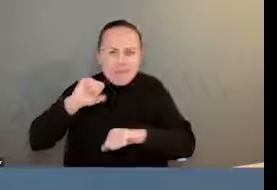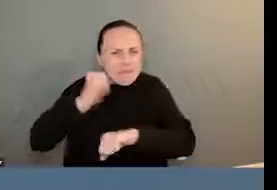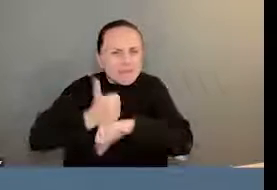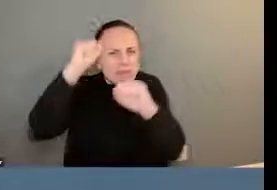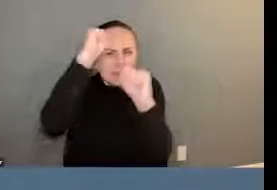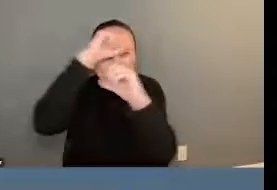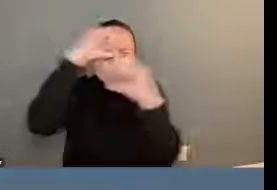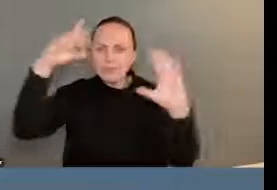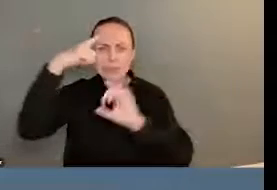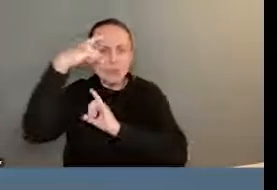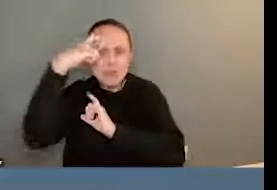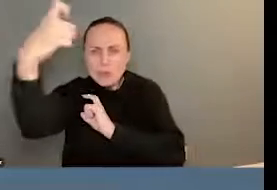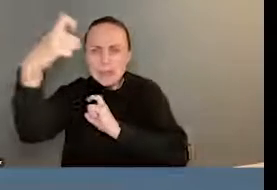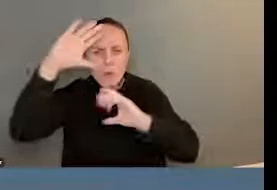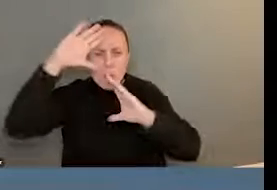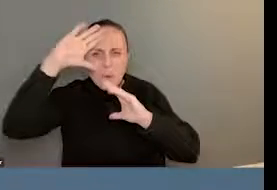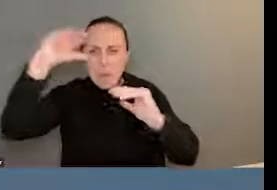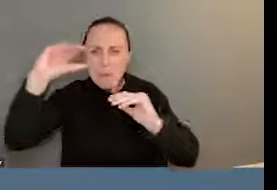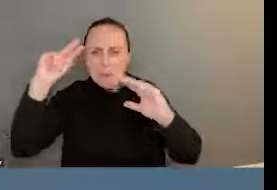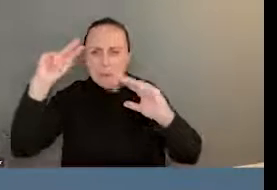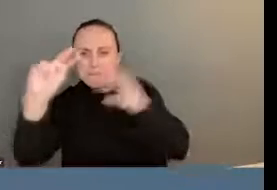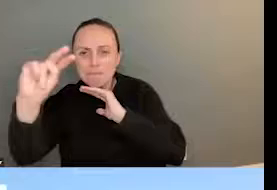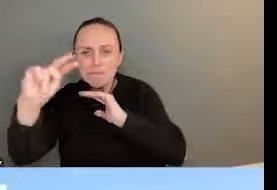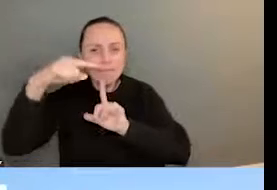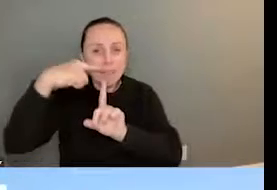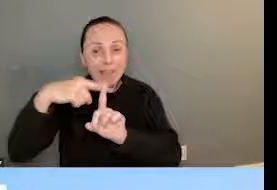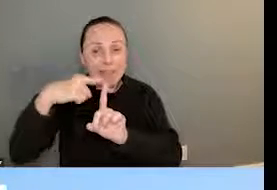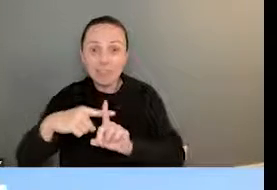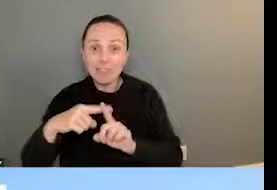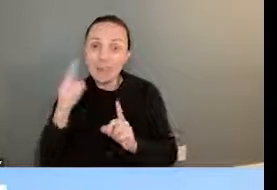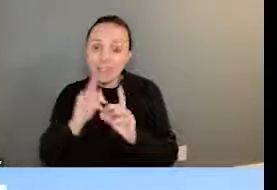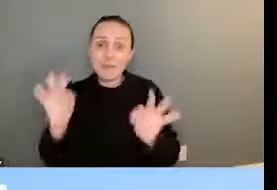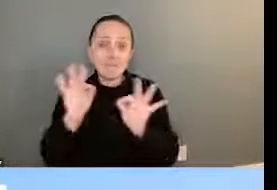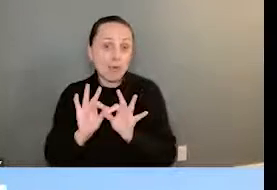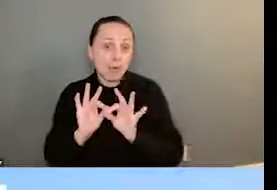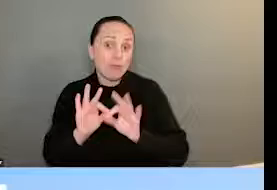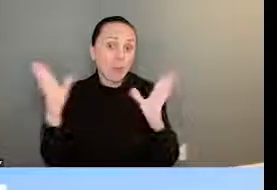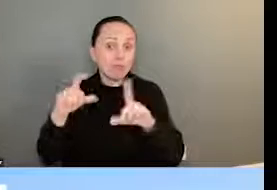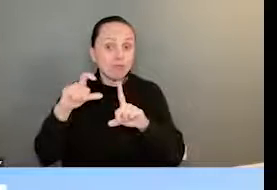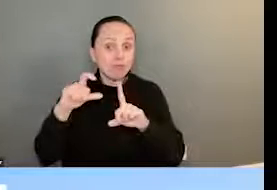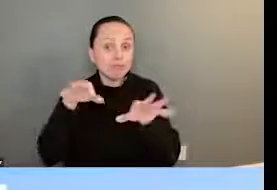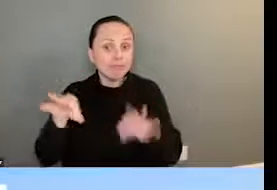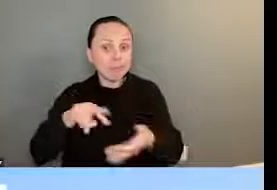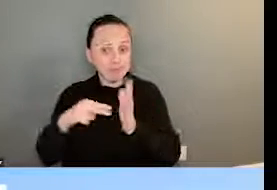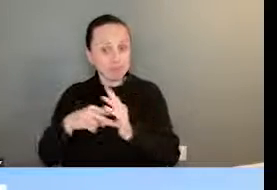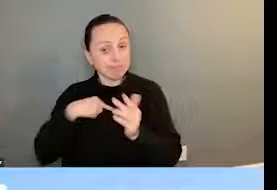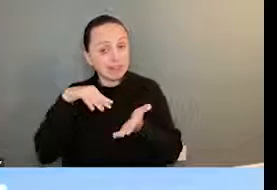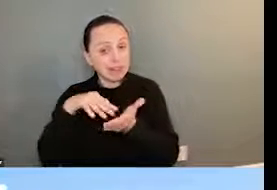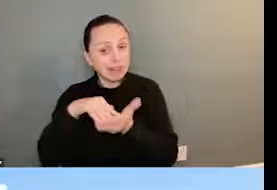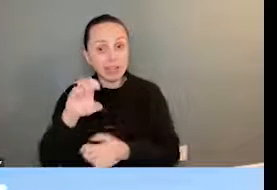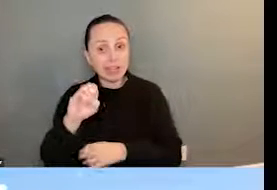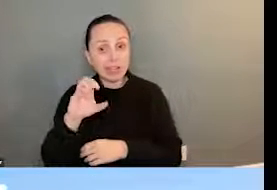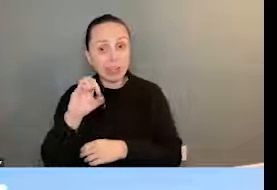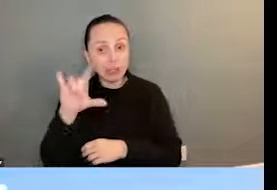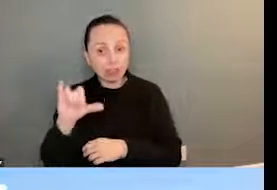to hope. Before I do that, though, I think it's important for me to start with a definition. As an ecologist, I like to